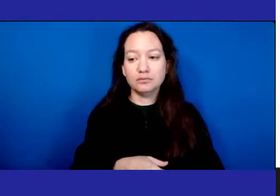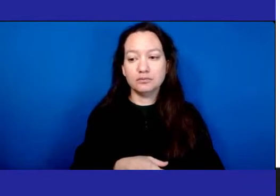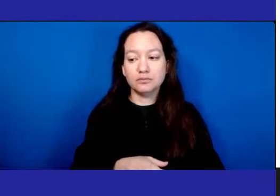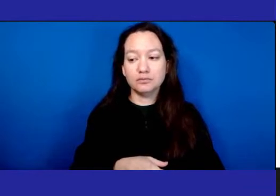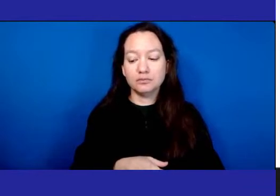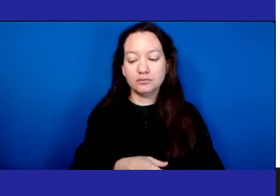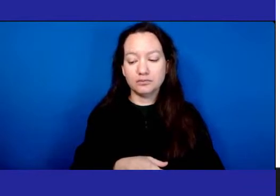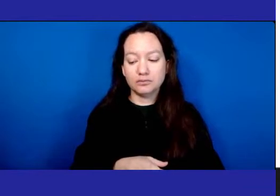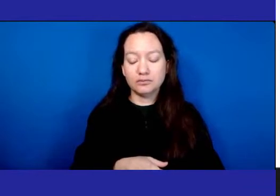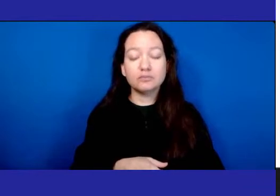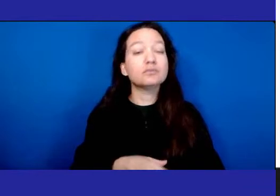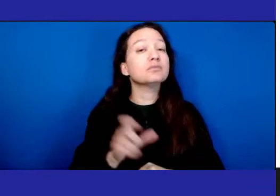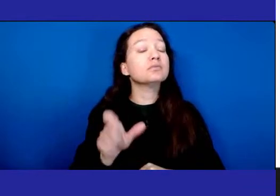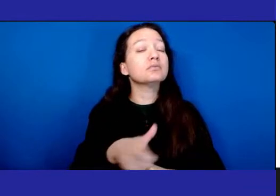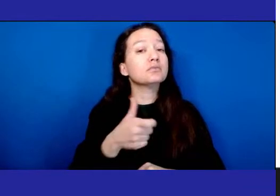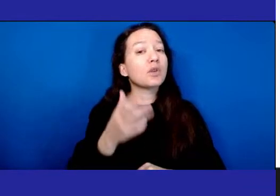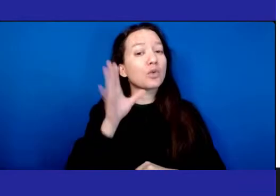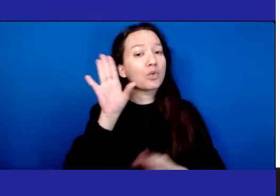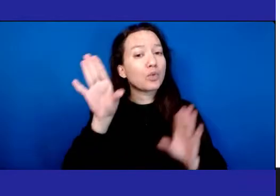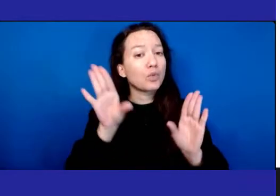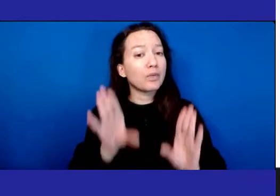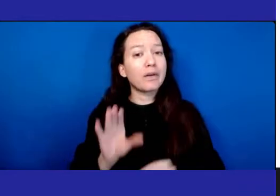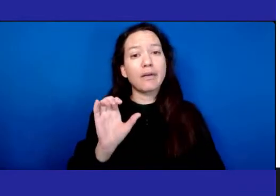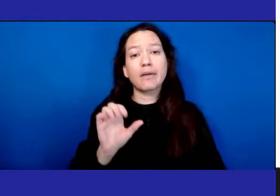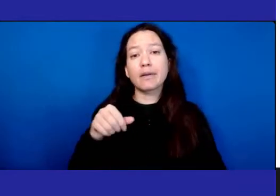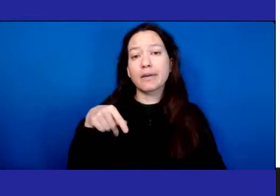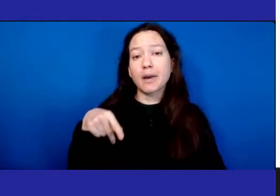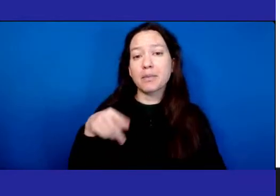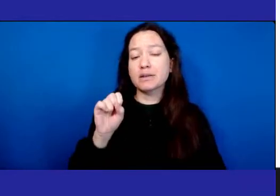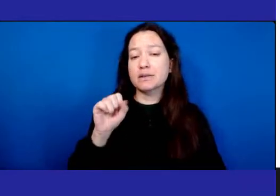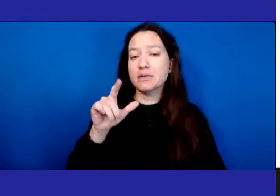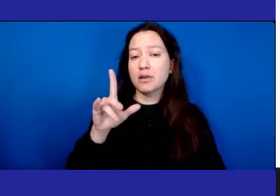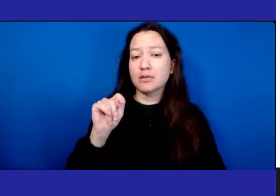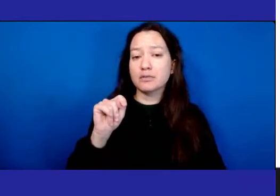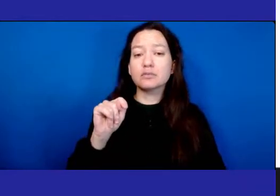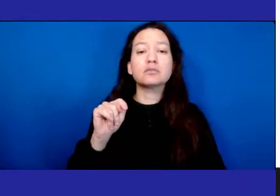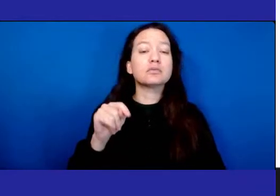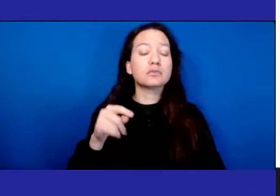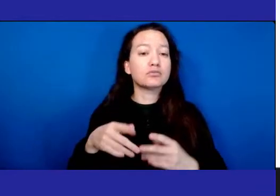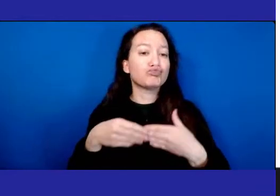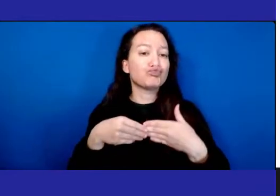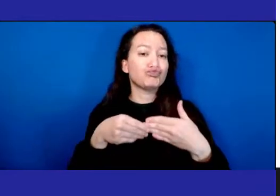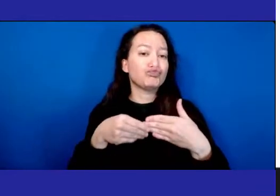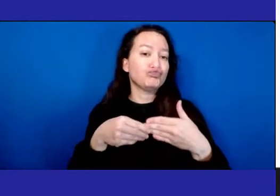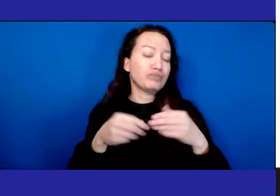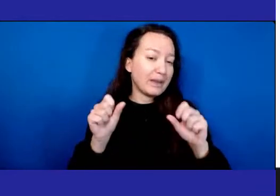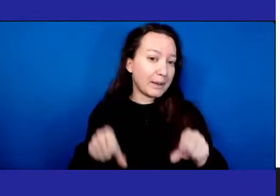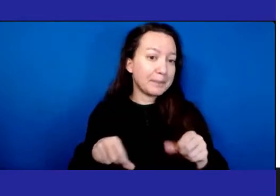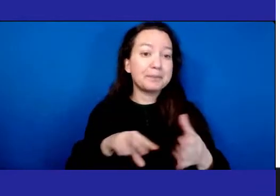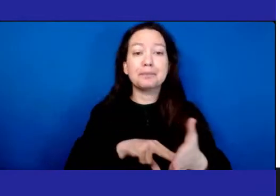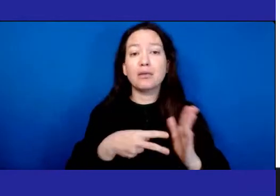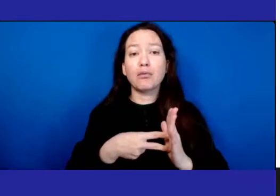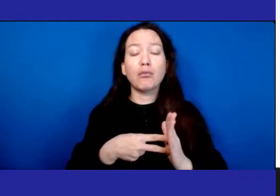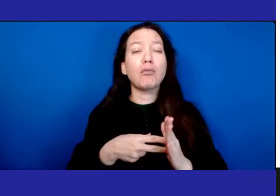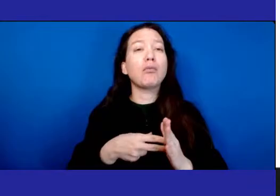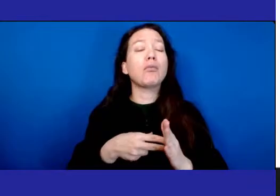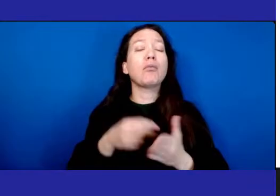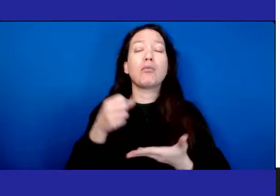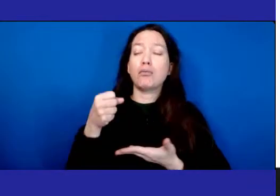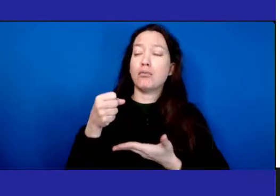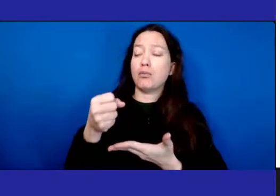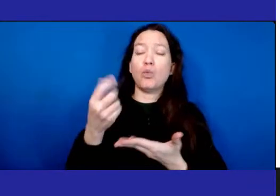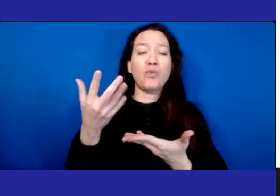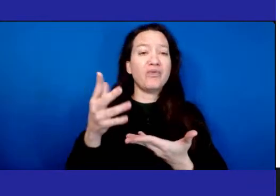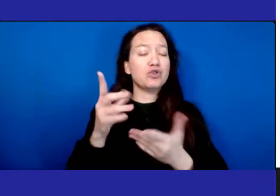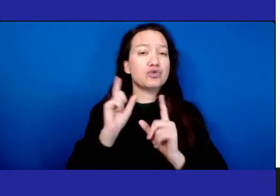So another great feature of cap slots is that they are flexible, meaning once awarded, they can be